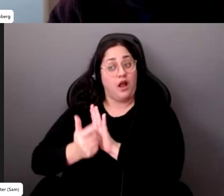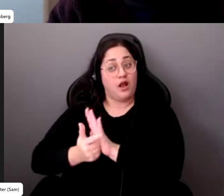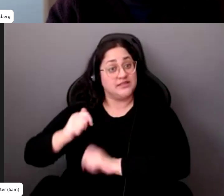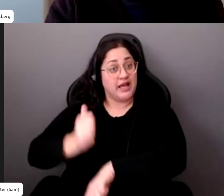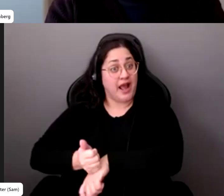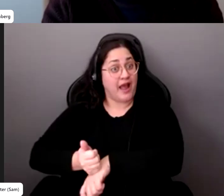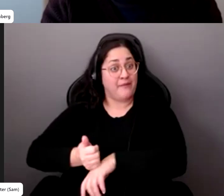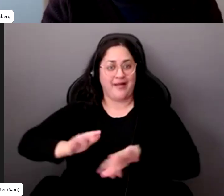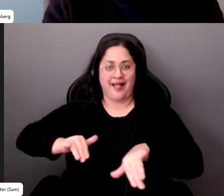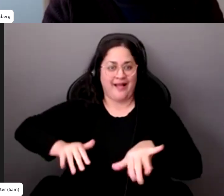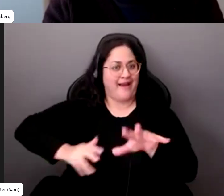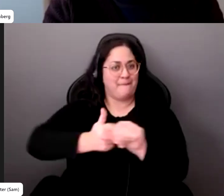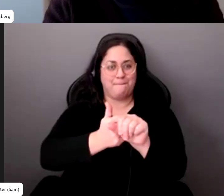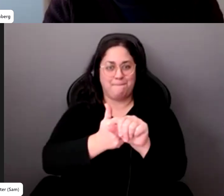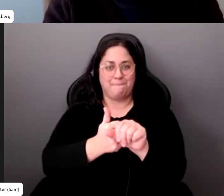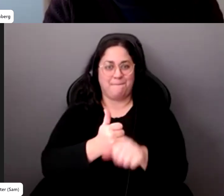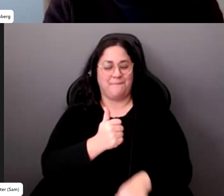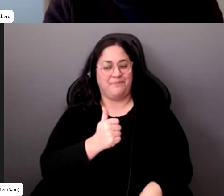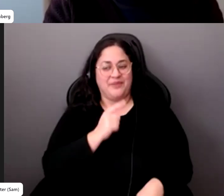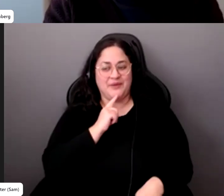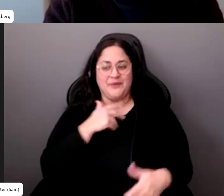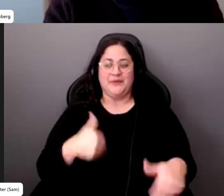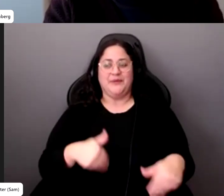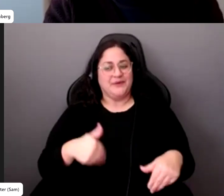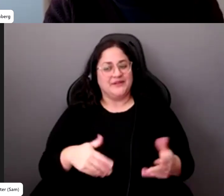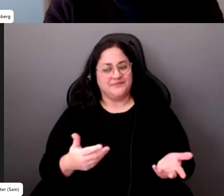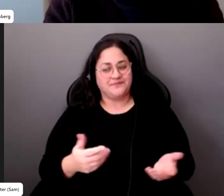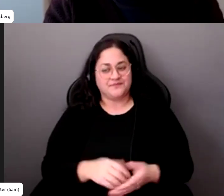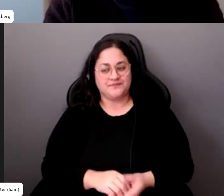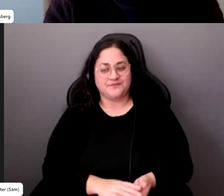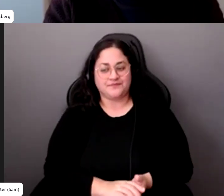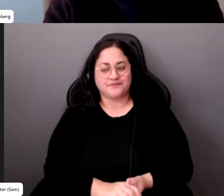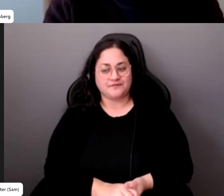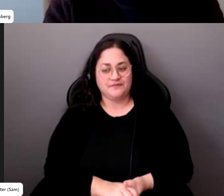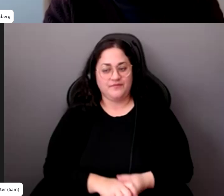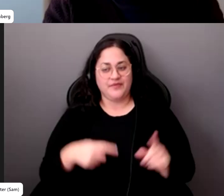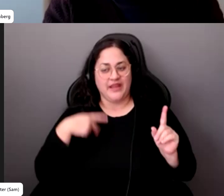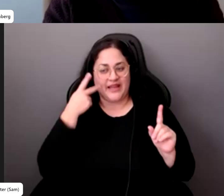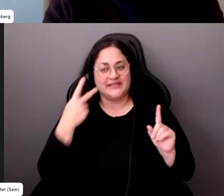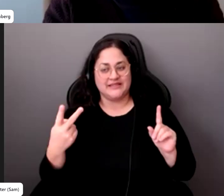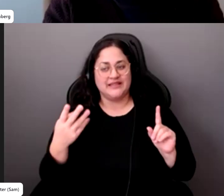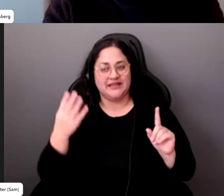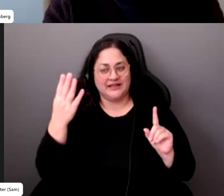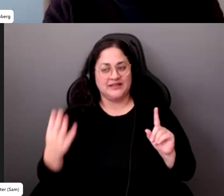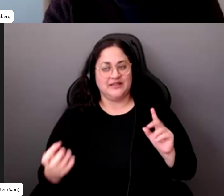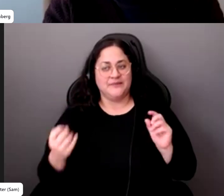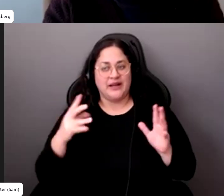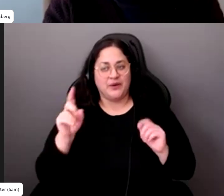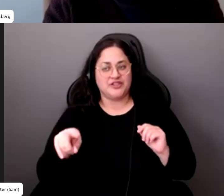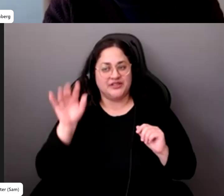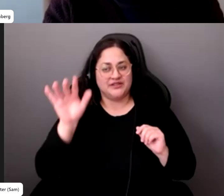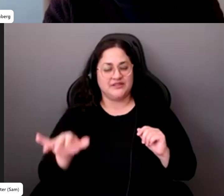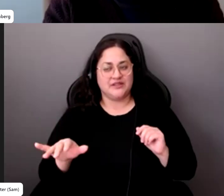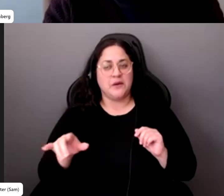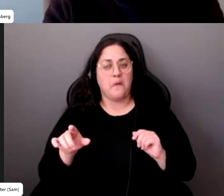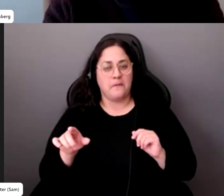time. And governance and legislation is always slow, right? So I see Marcia's questions here. So particularly so for example, we talked